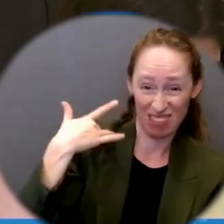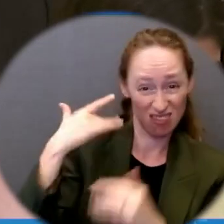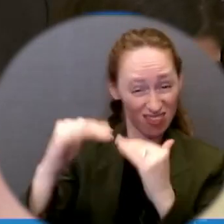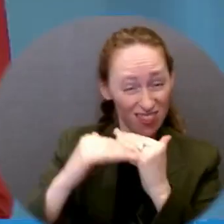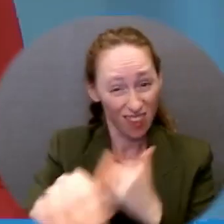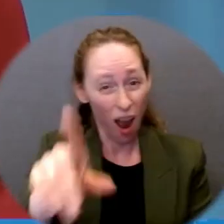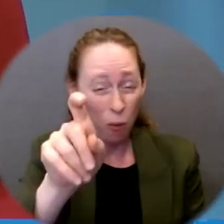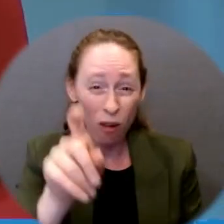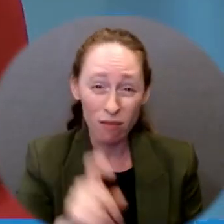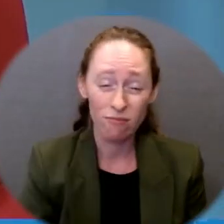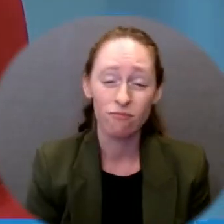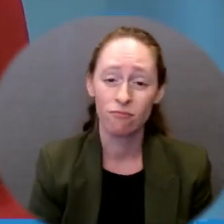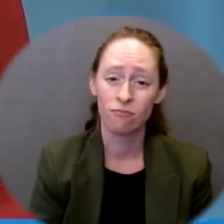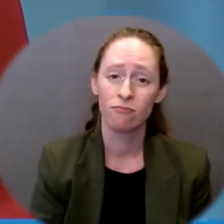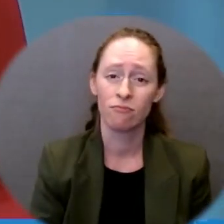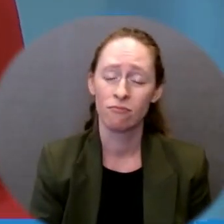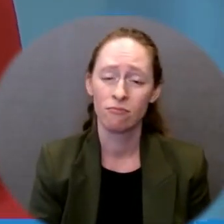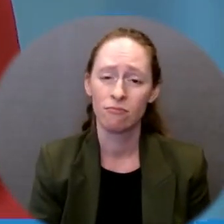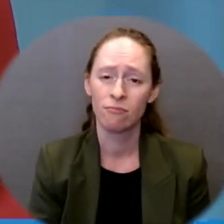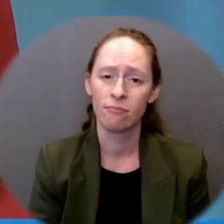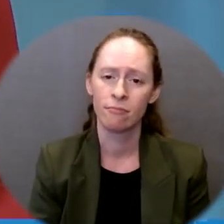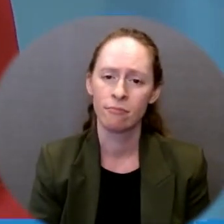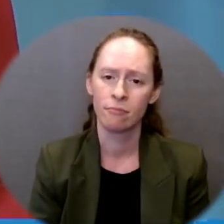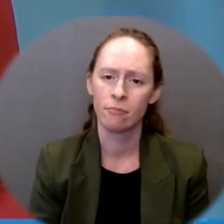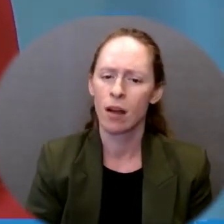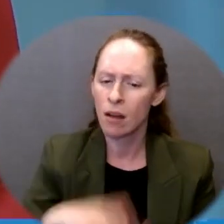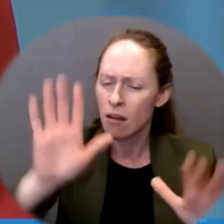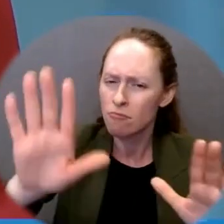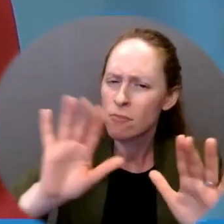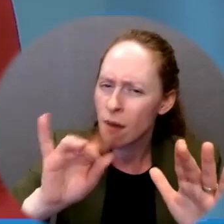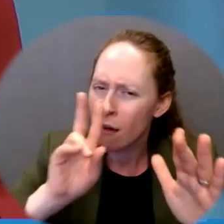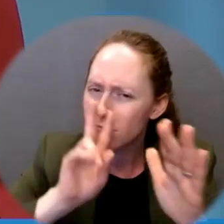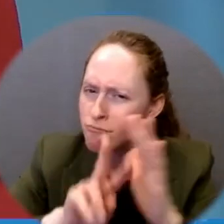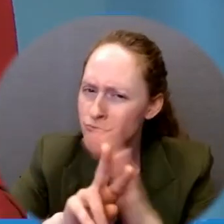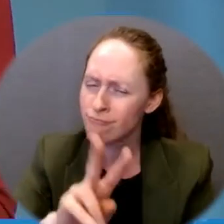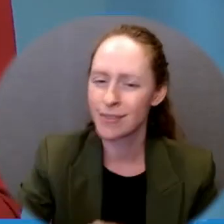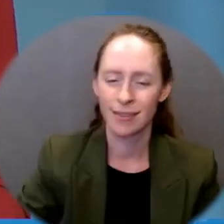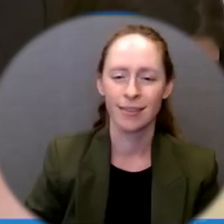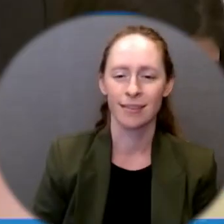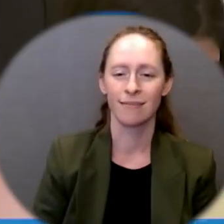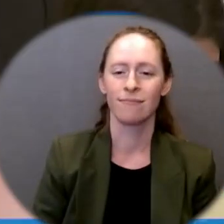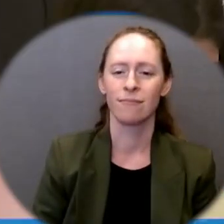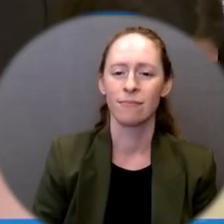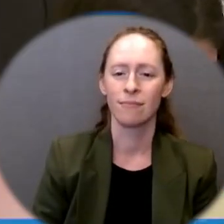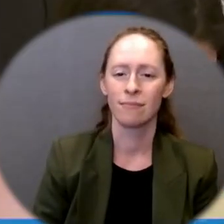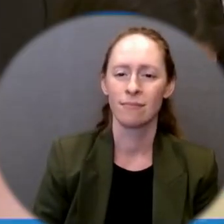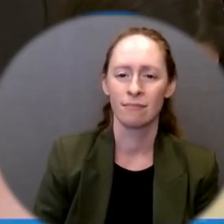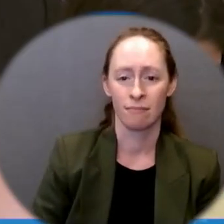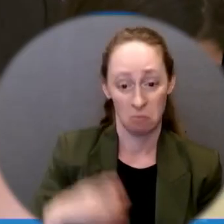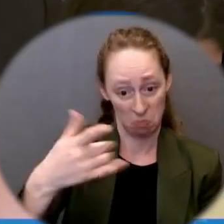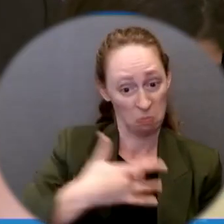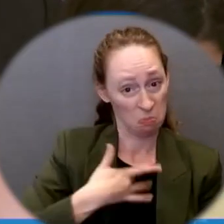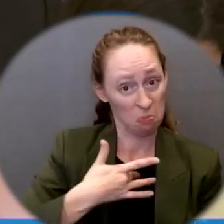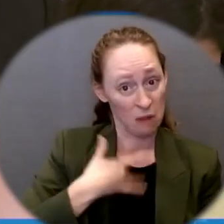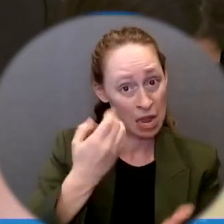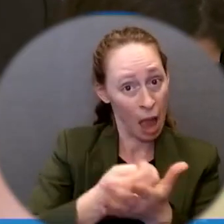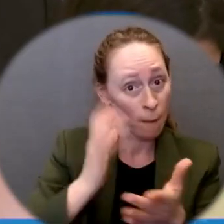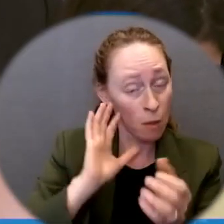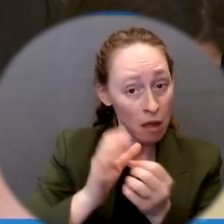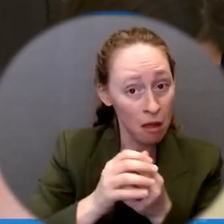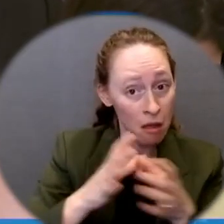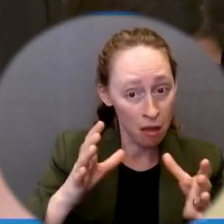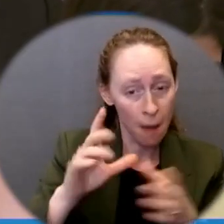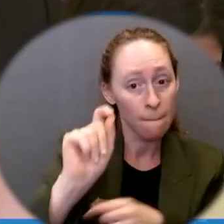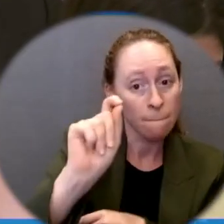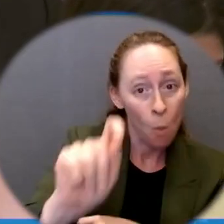towards? You're talking about what he said yesterday? Yeah, it was the projections the Federal Reserve came out. They projected the economy would grow at